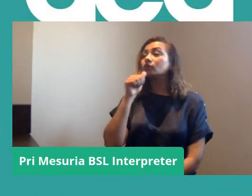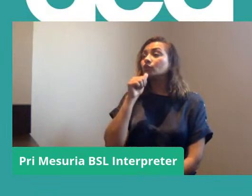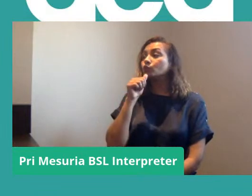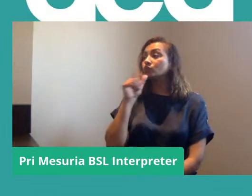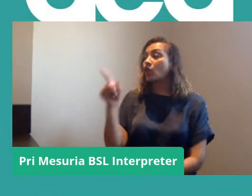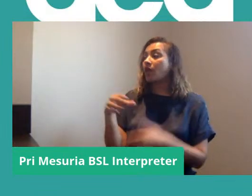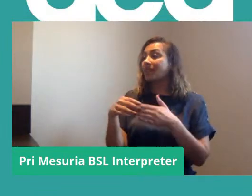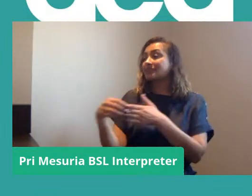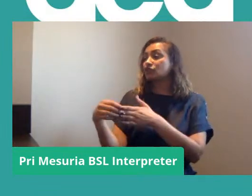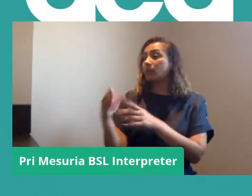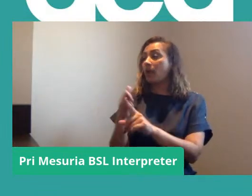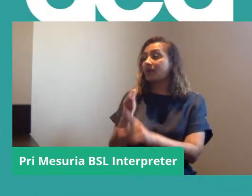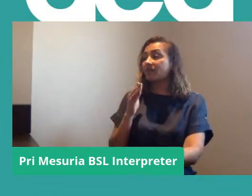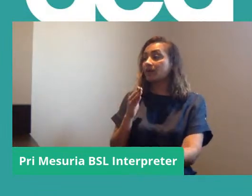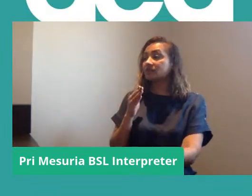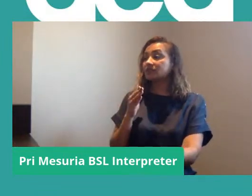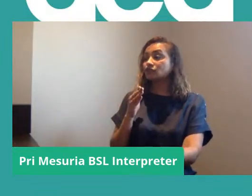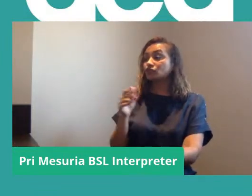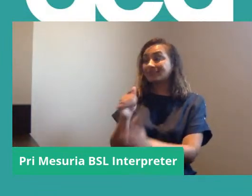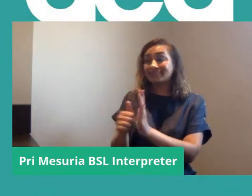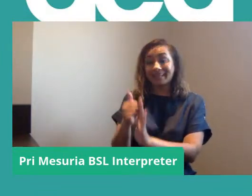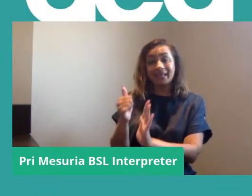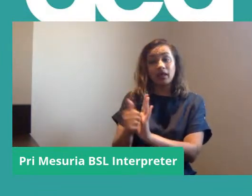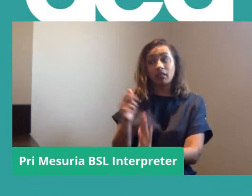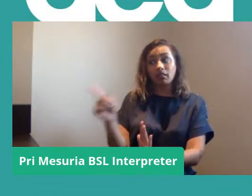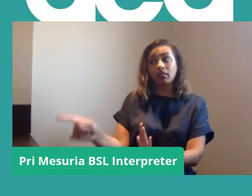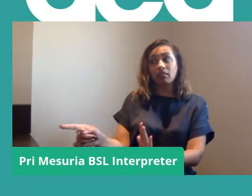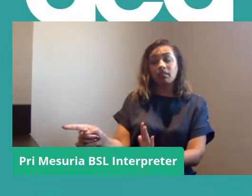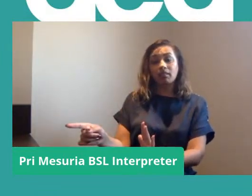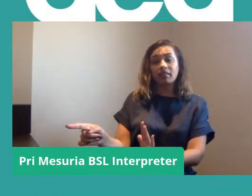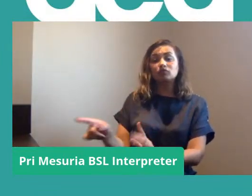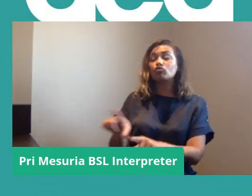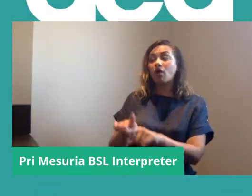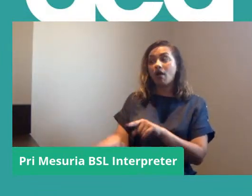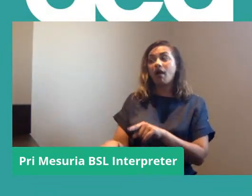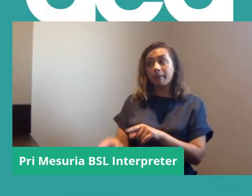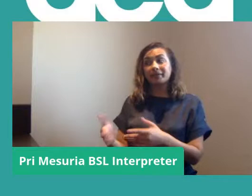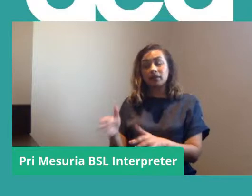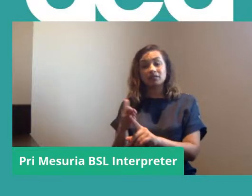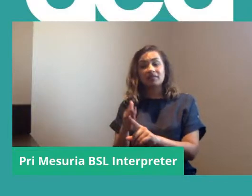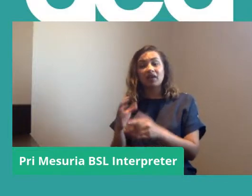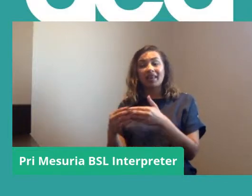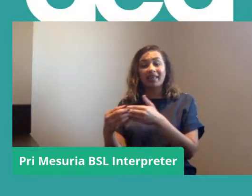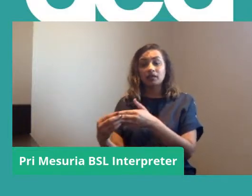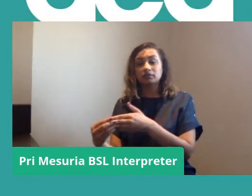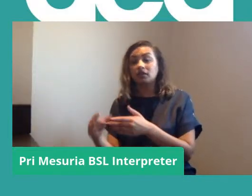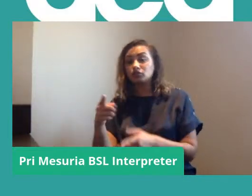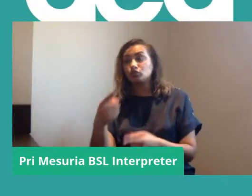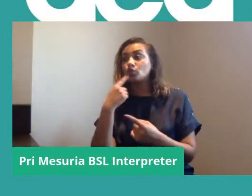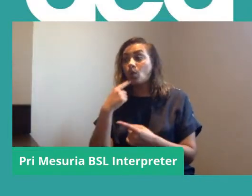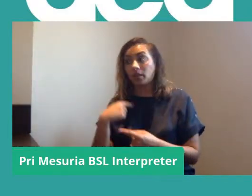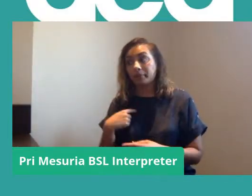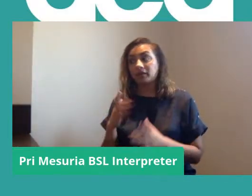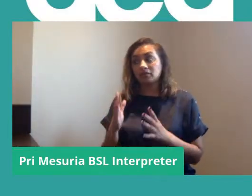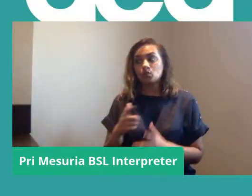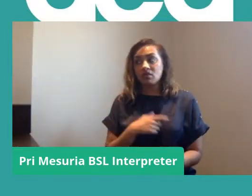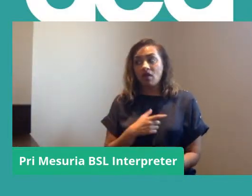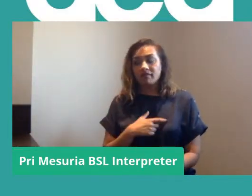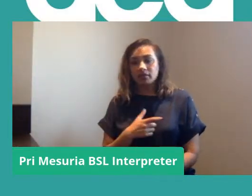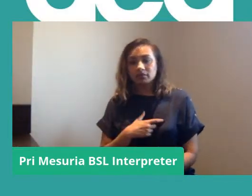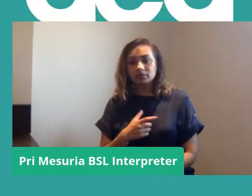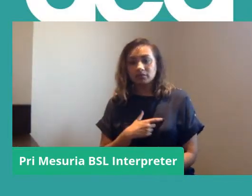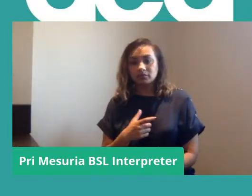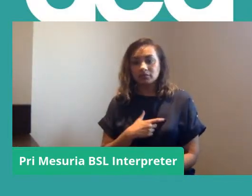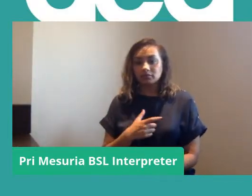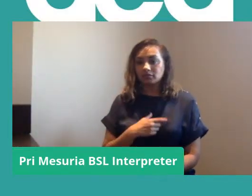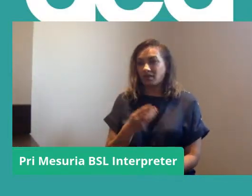leadership identification aspect of the trainer Nick identified, she had identified the leader and she was telling me she was very very nervous that only a